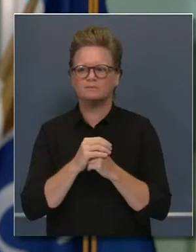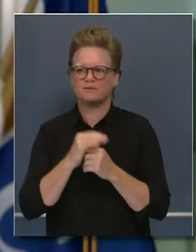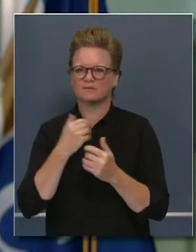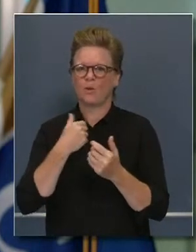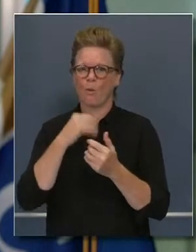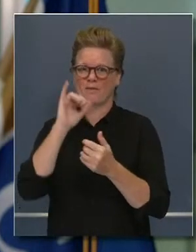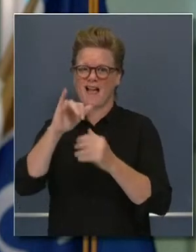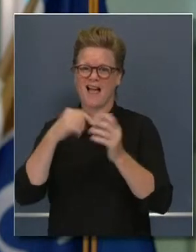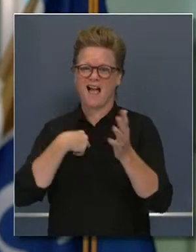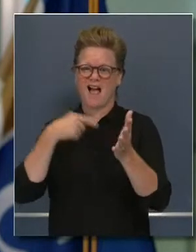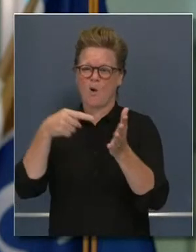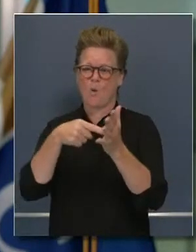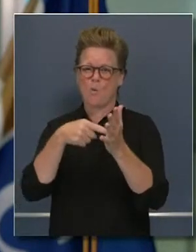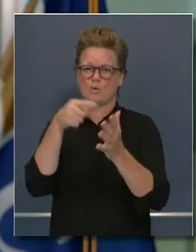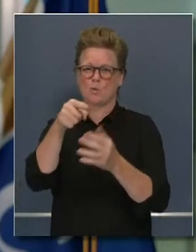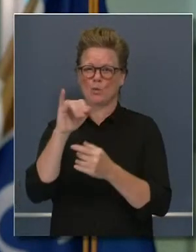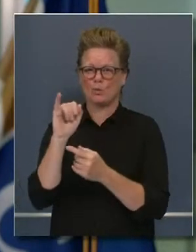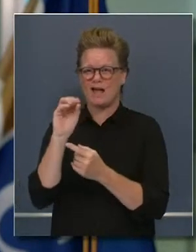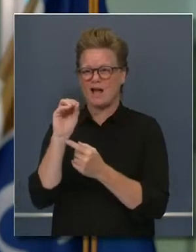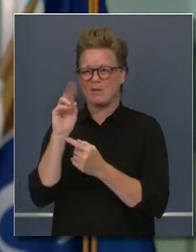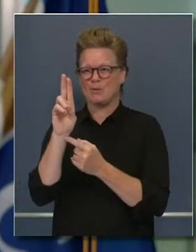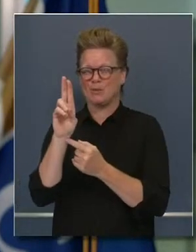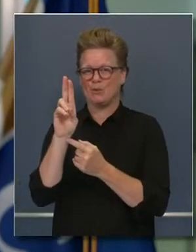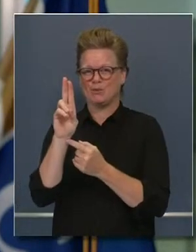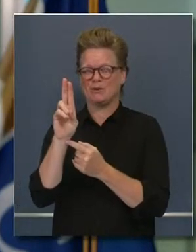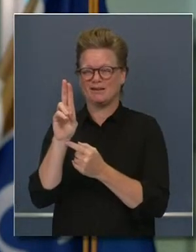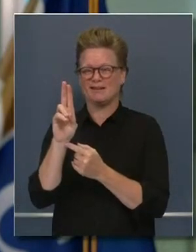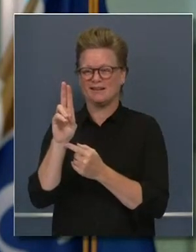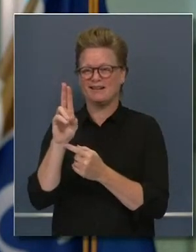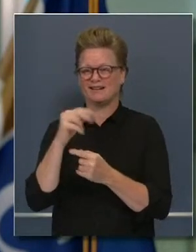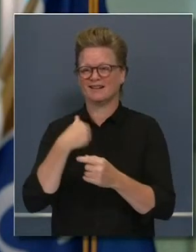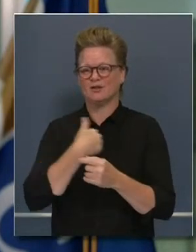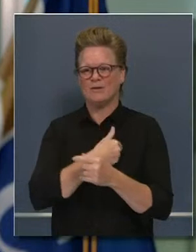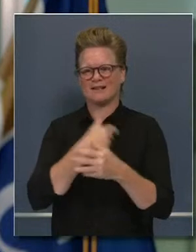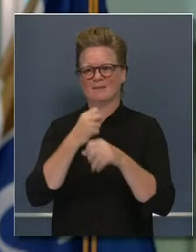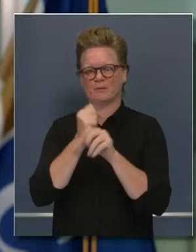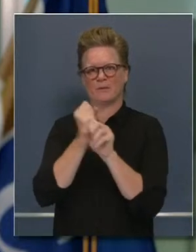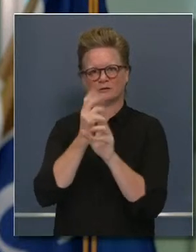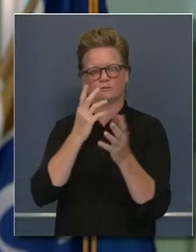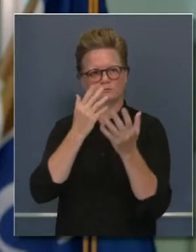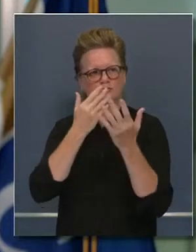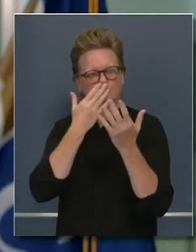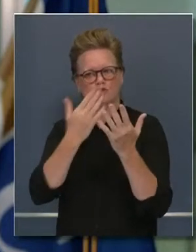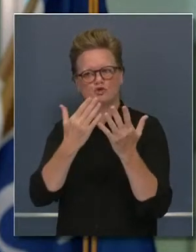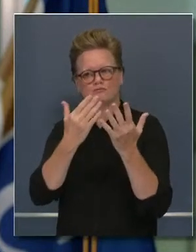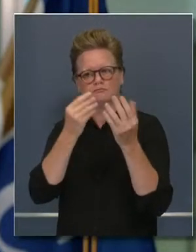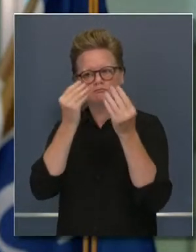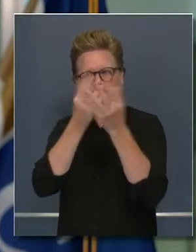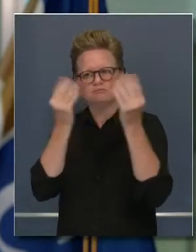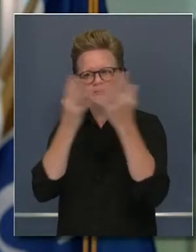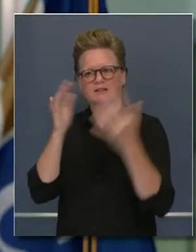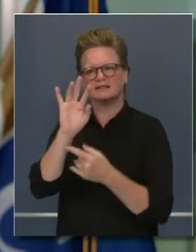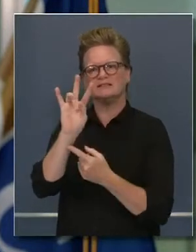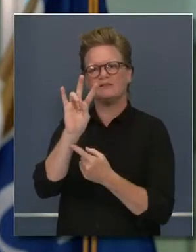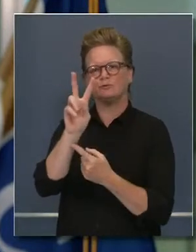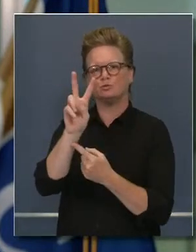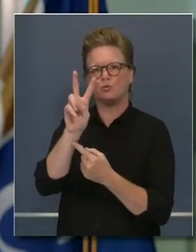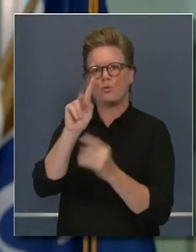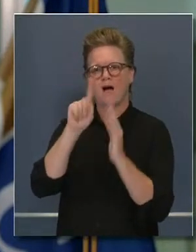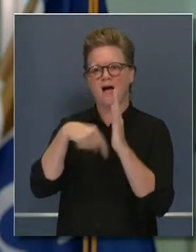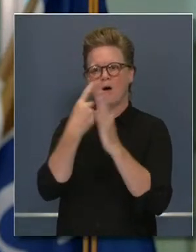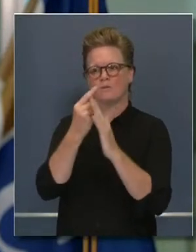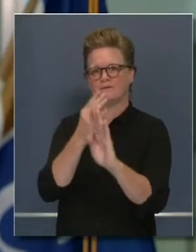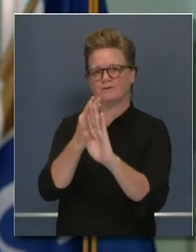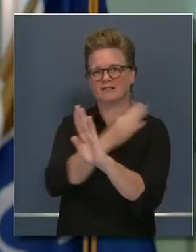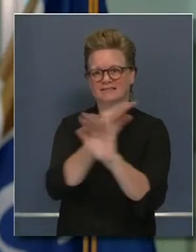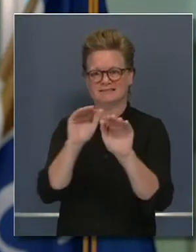PUC on notification, 72-hour notification, that has improved. Is it perfect? Not yet, but it